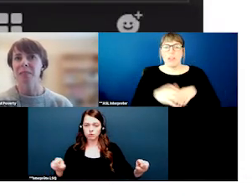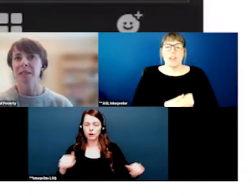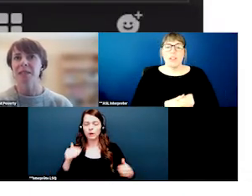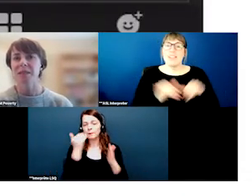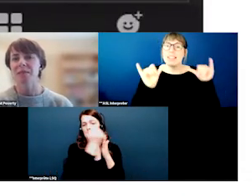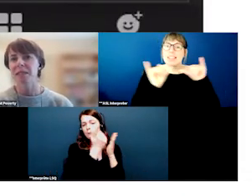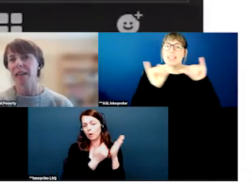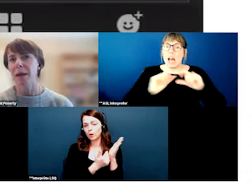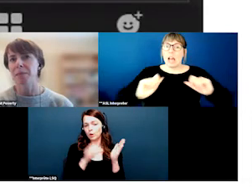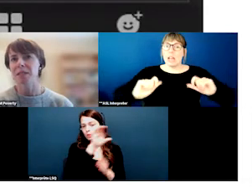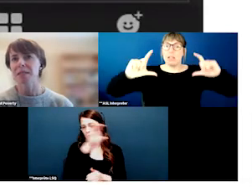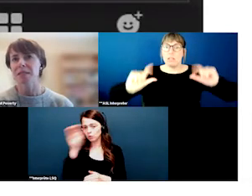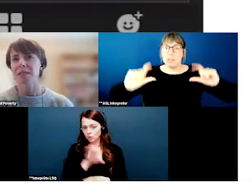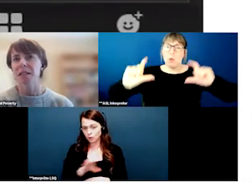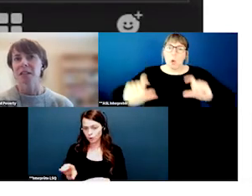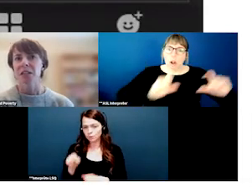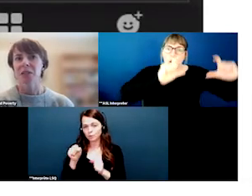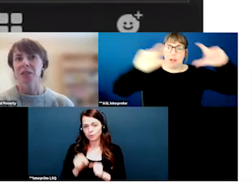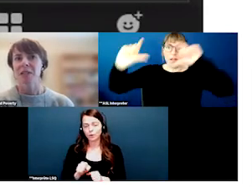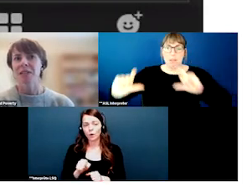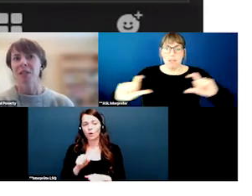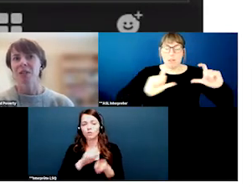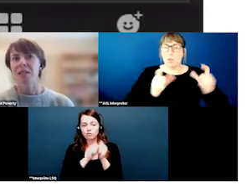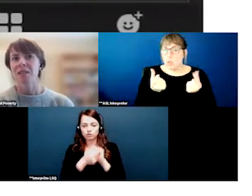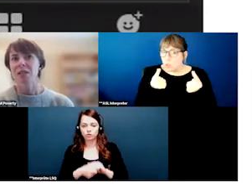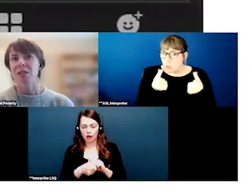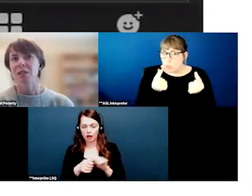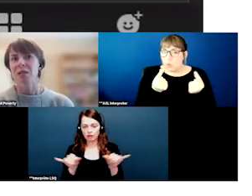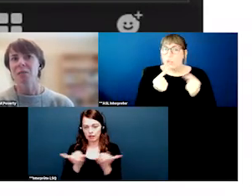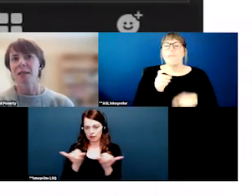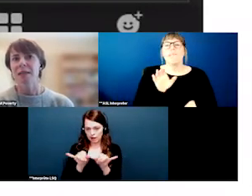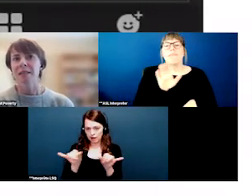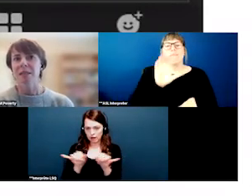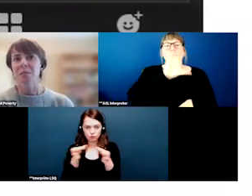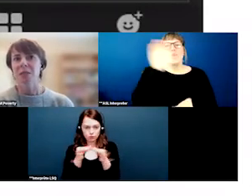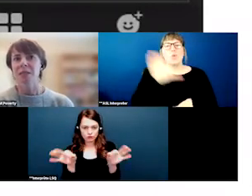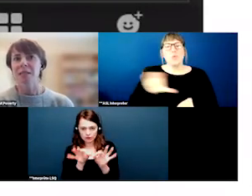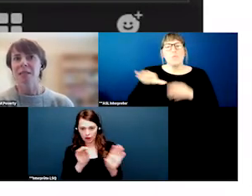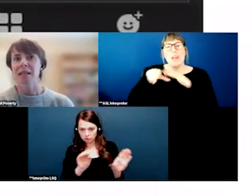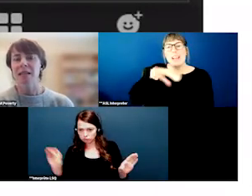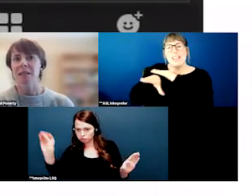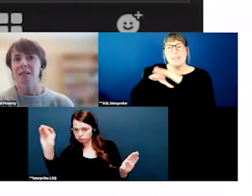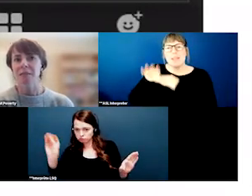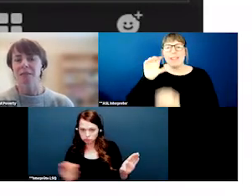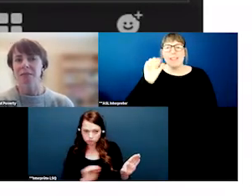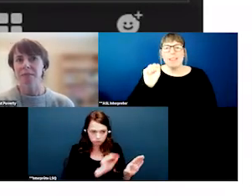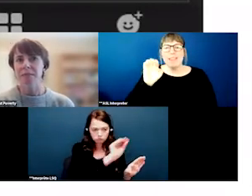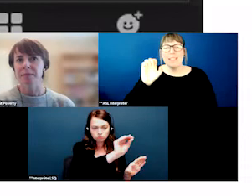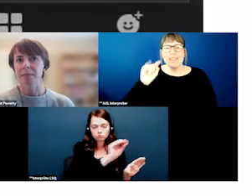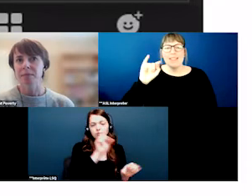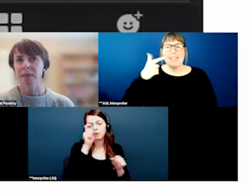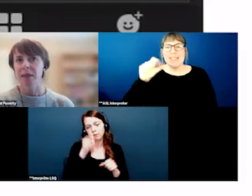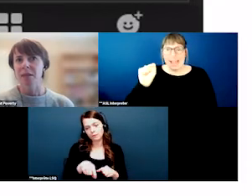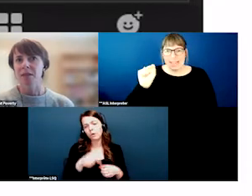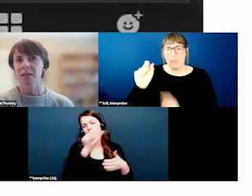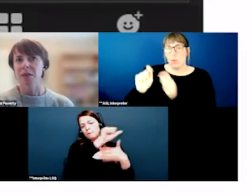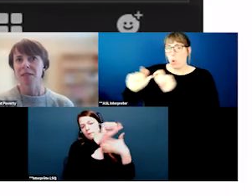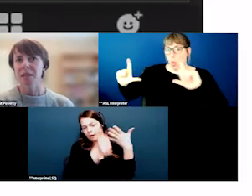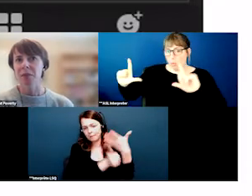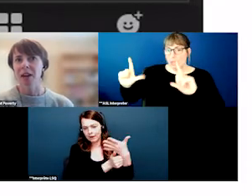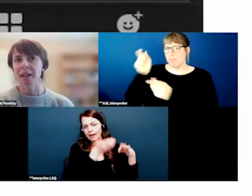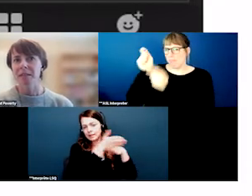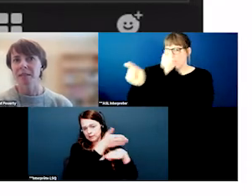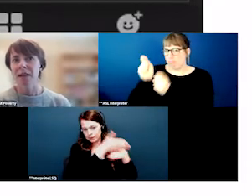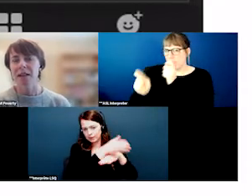and placement of these captions, you'll need to go into your Zoom accessibility settings. So